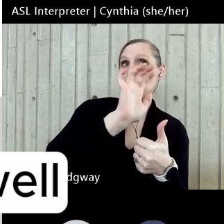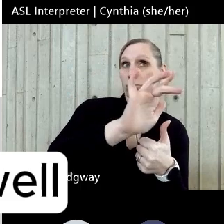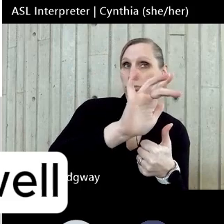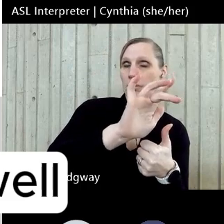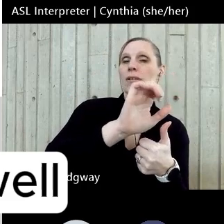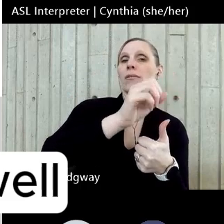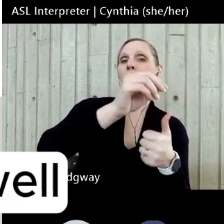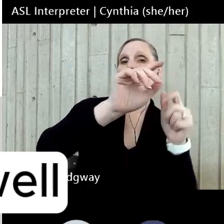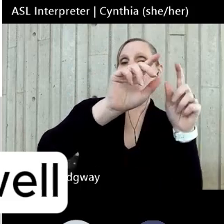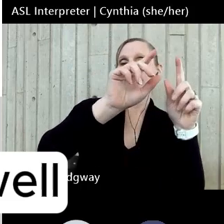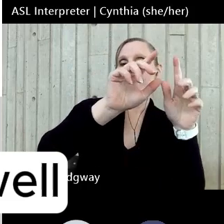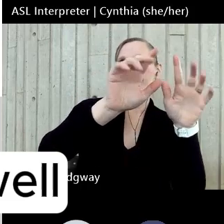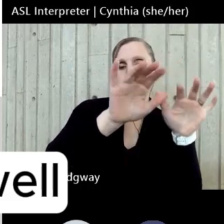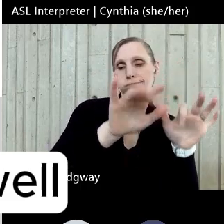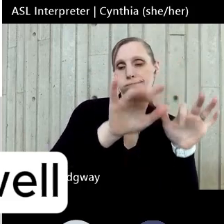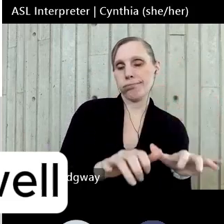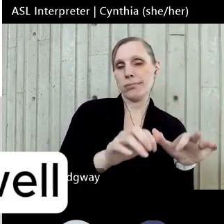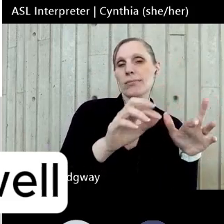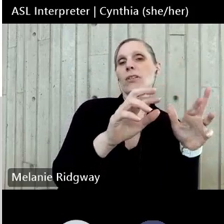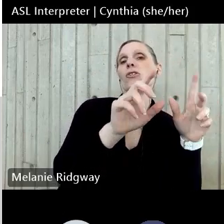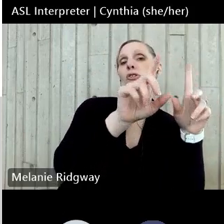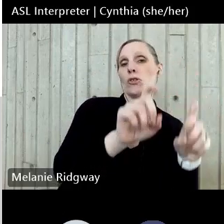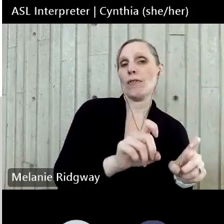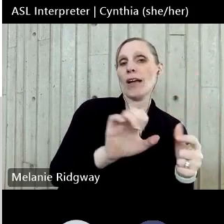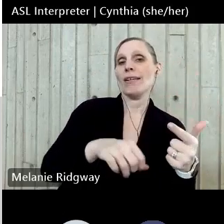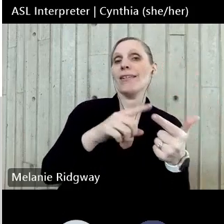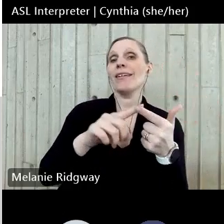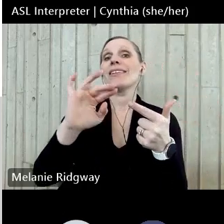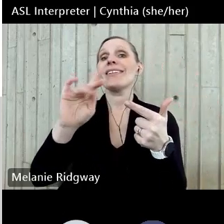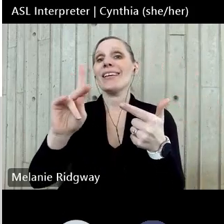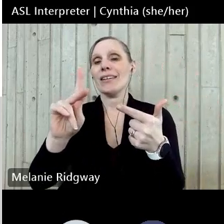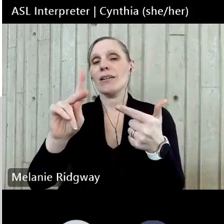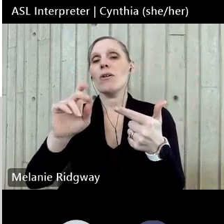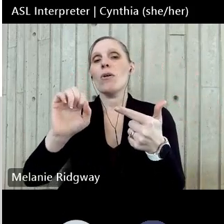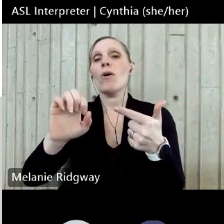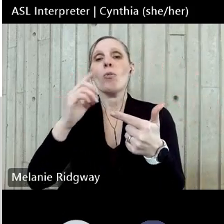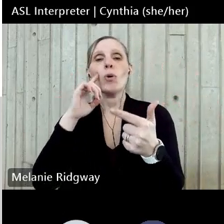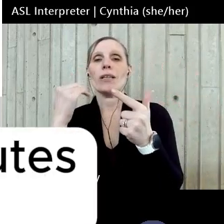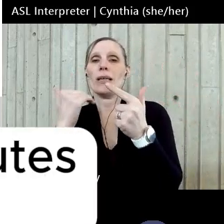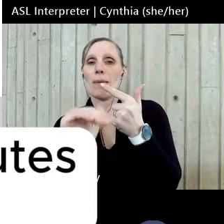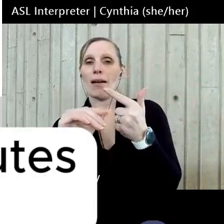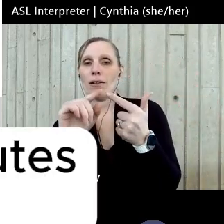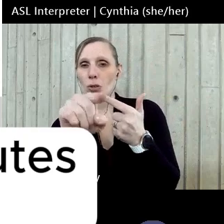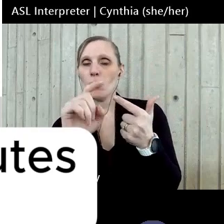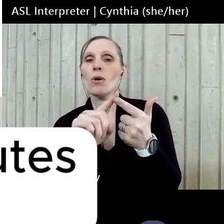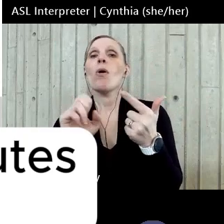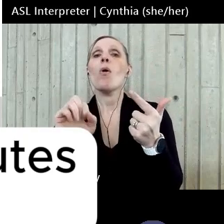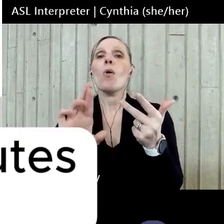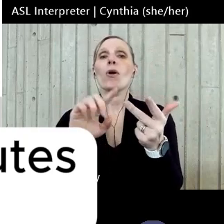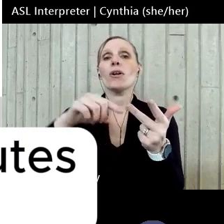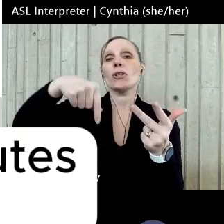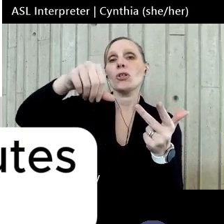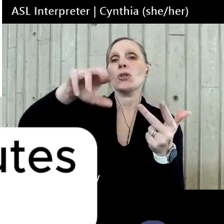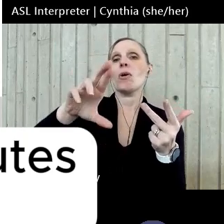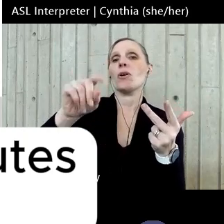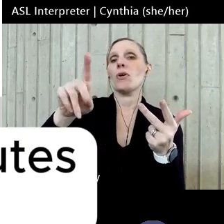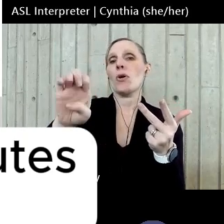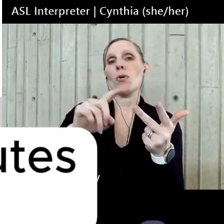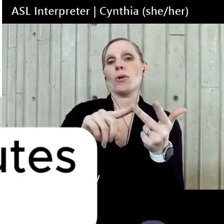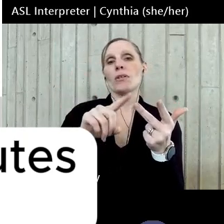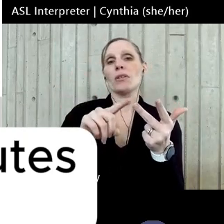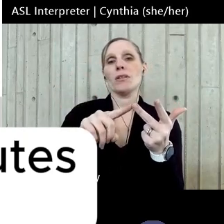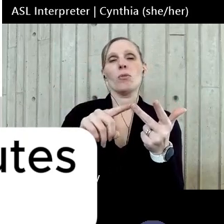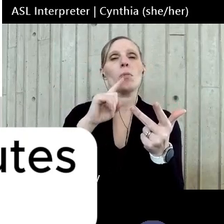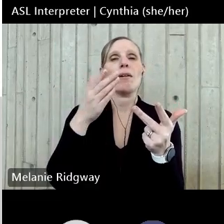with that will include the link to the survey as well, or you can scan the QR code that I'll leave on there for the next few